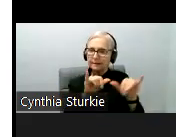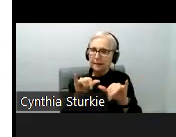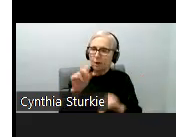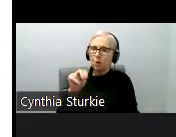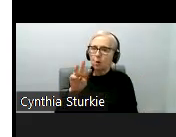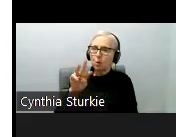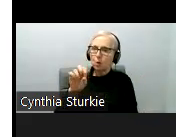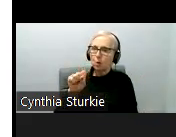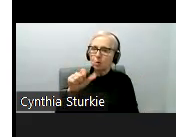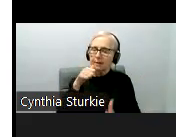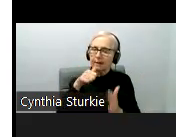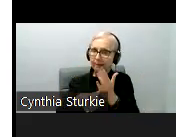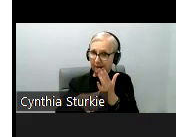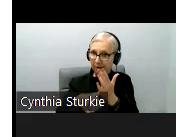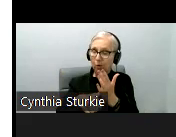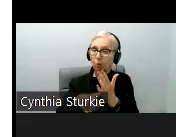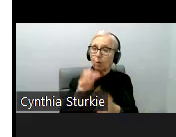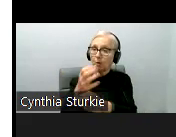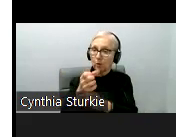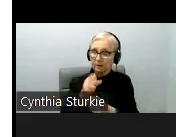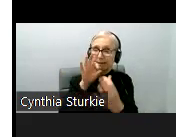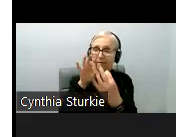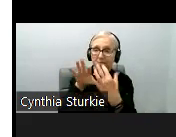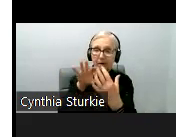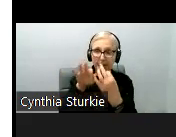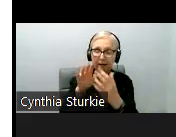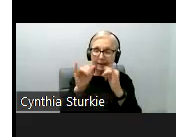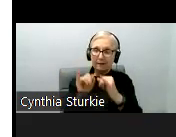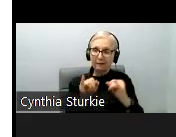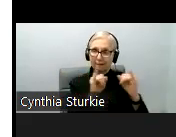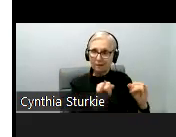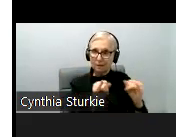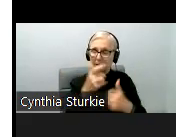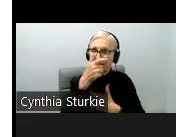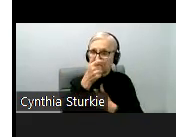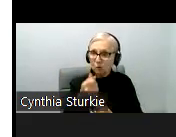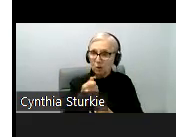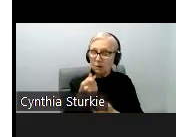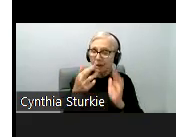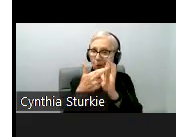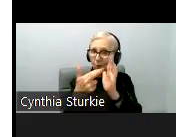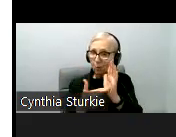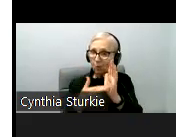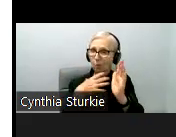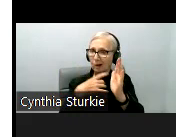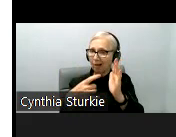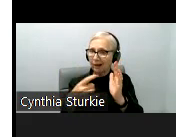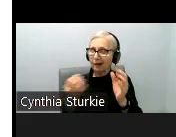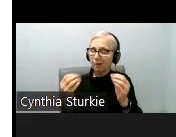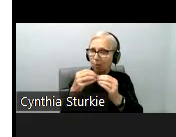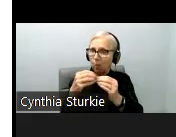received feedback that that individuals interested in these rules would like some more communication about these